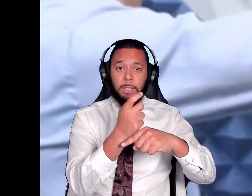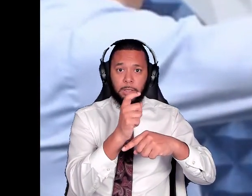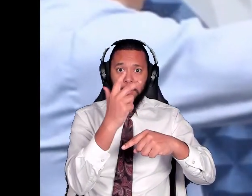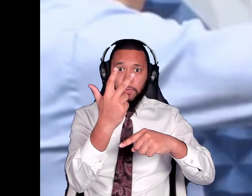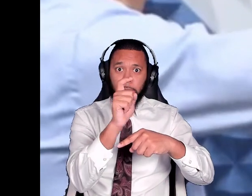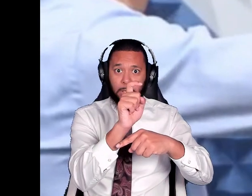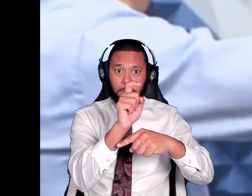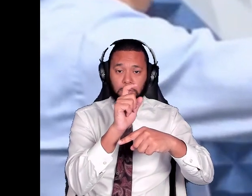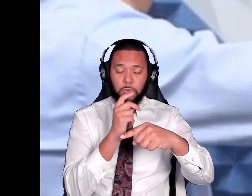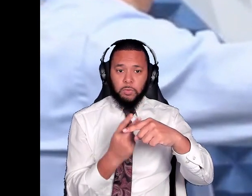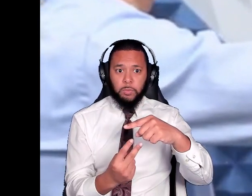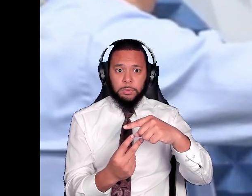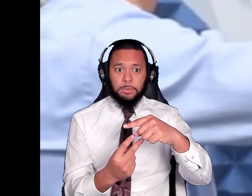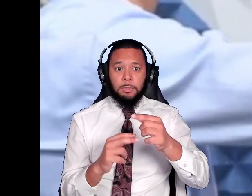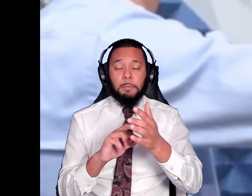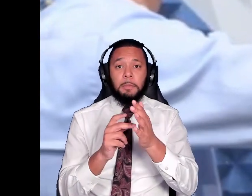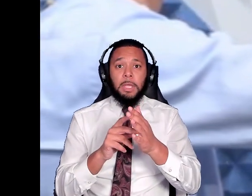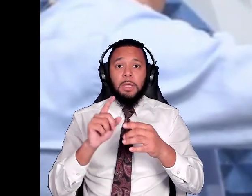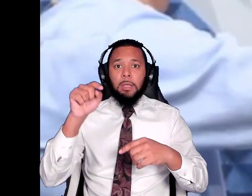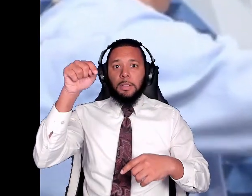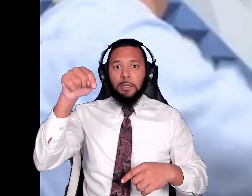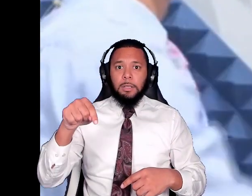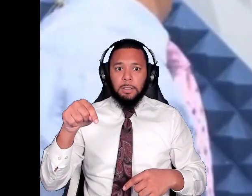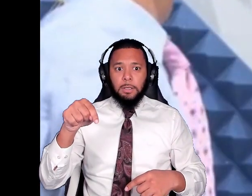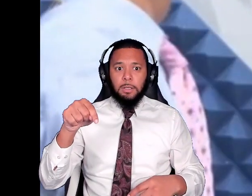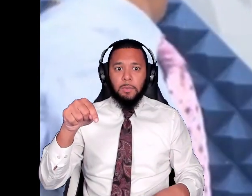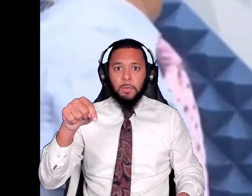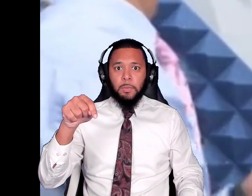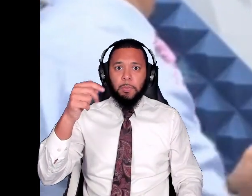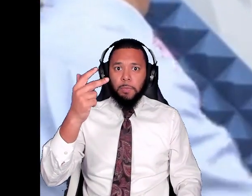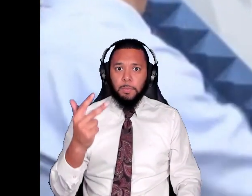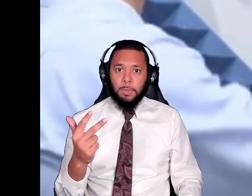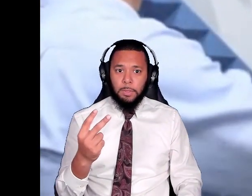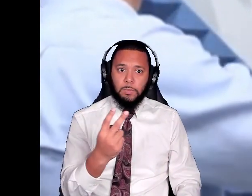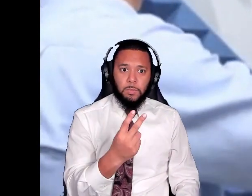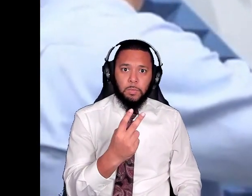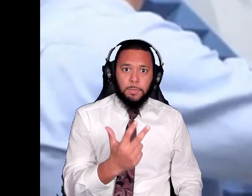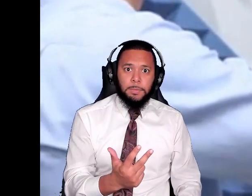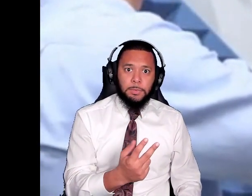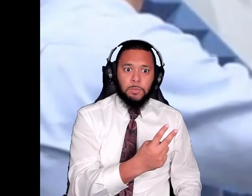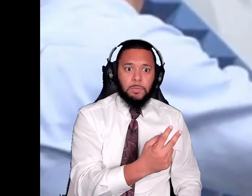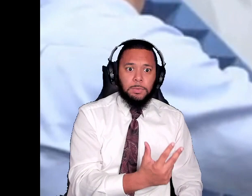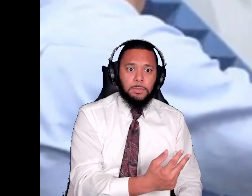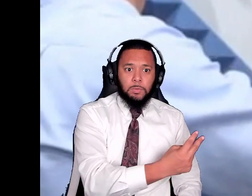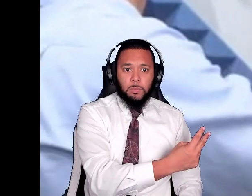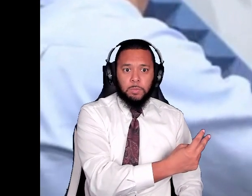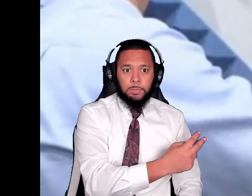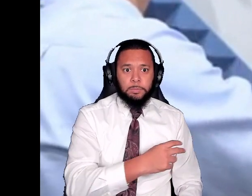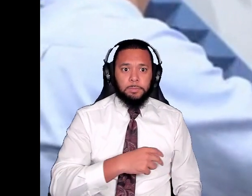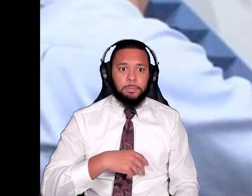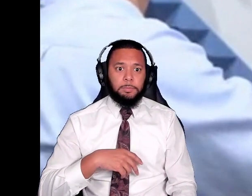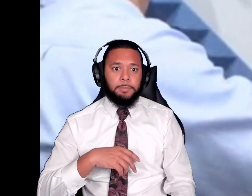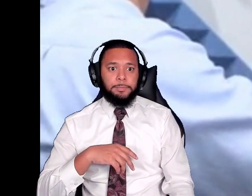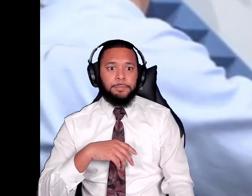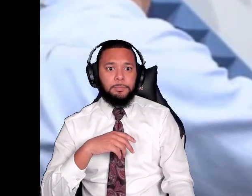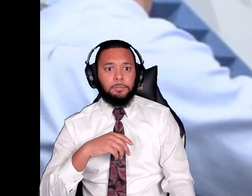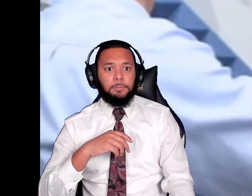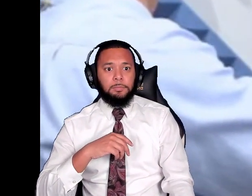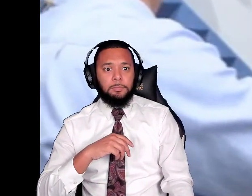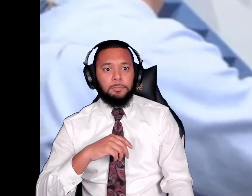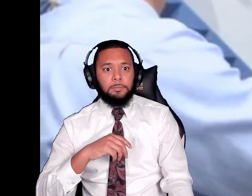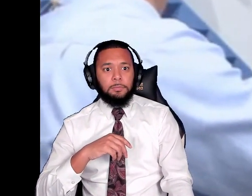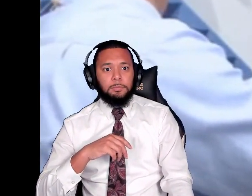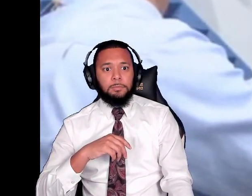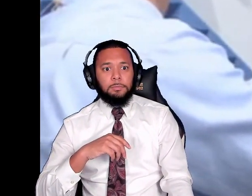down 1, 2, 3, and over 1, 2. So we'll go down 1, 2, 3, and over